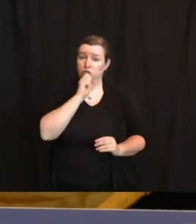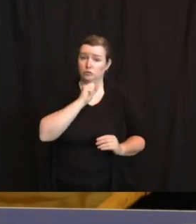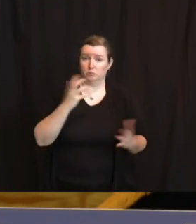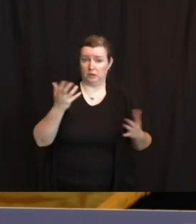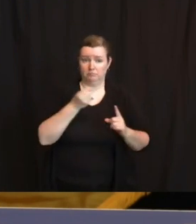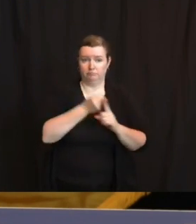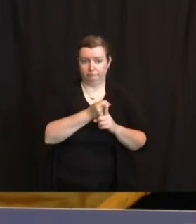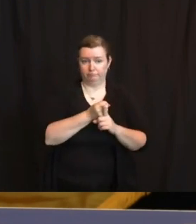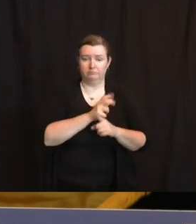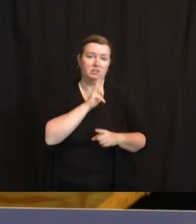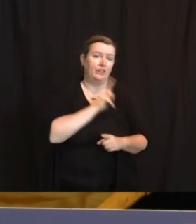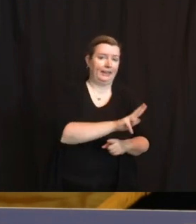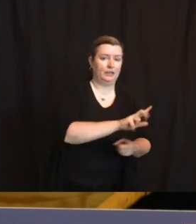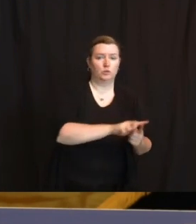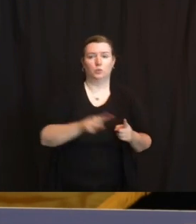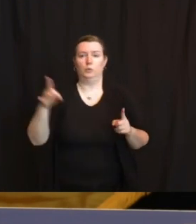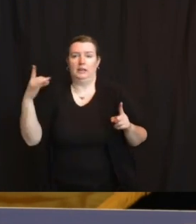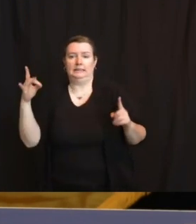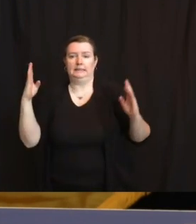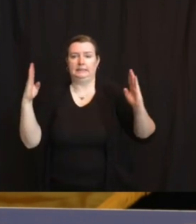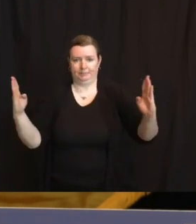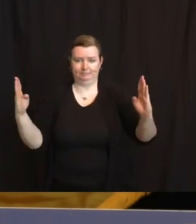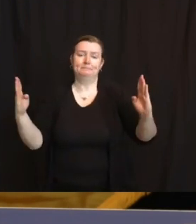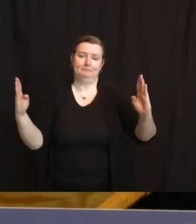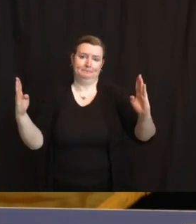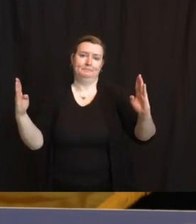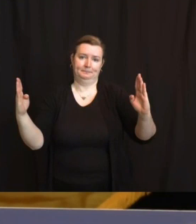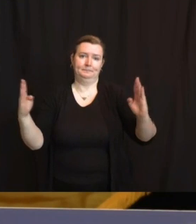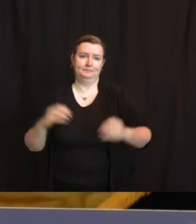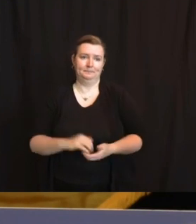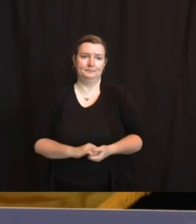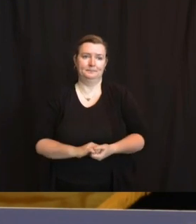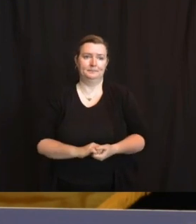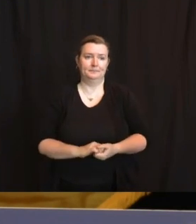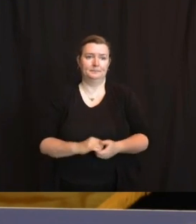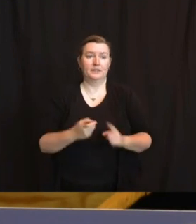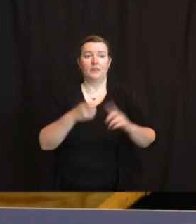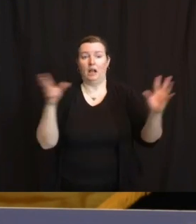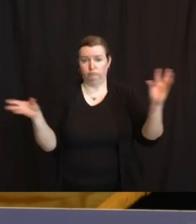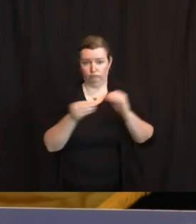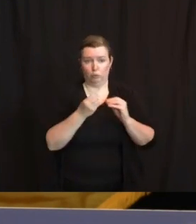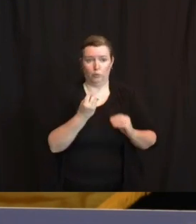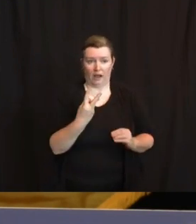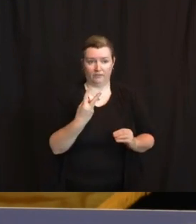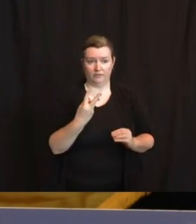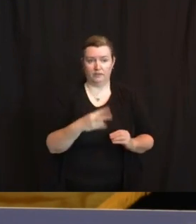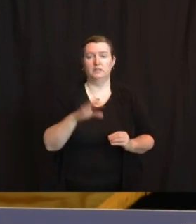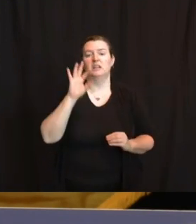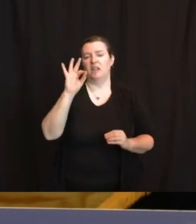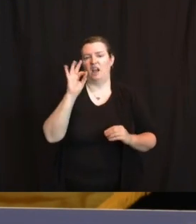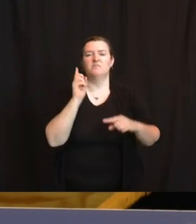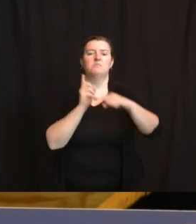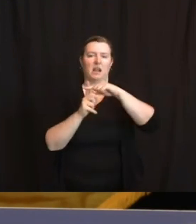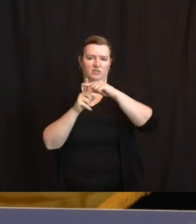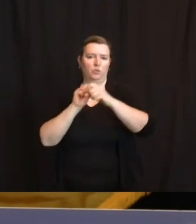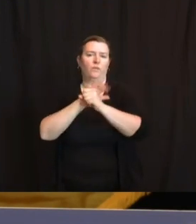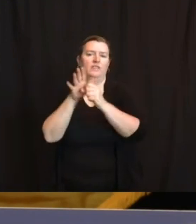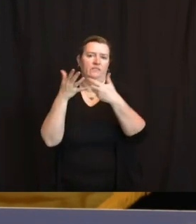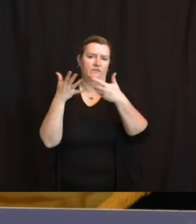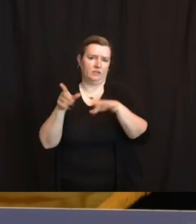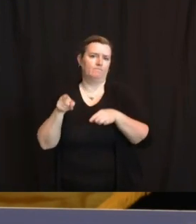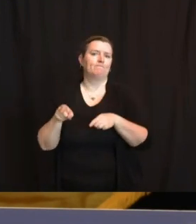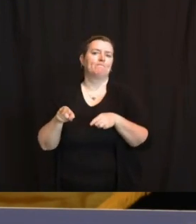3 to 18. 9 out of 12 have tested positive for